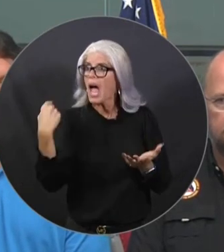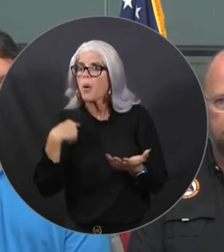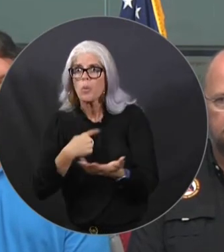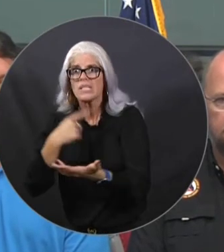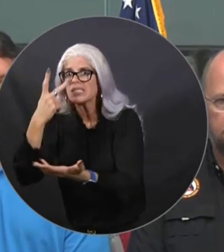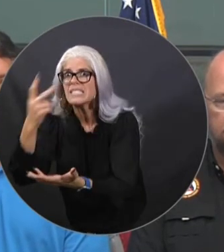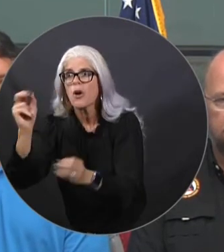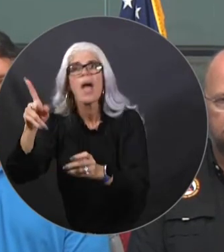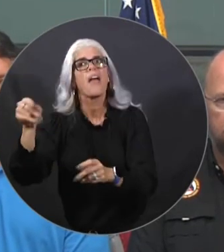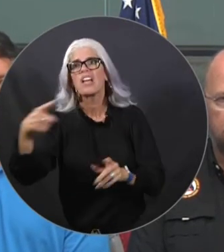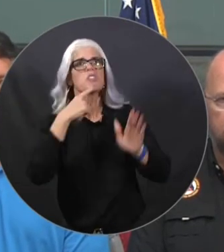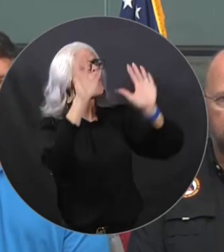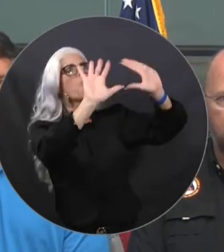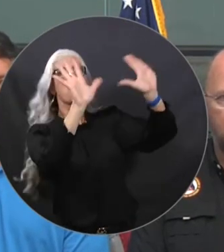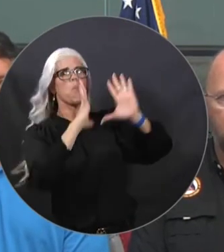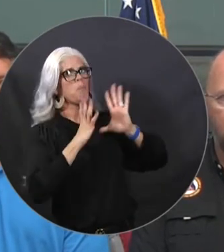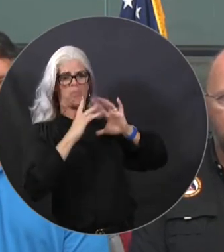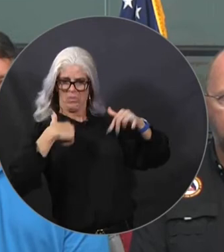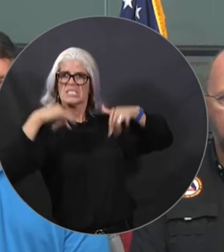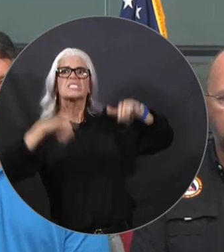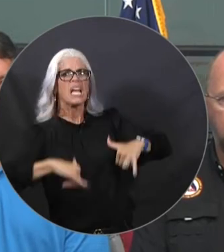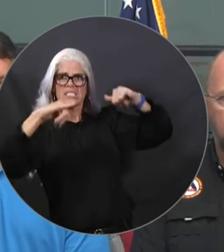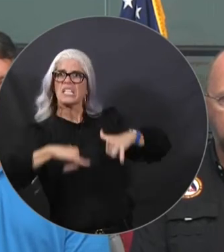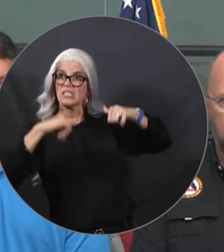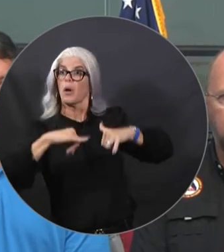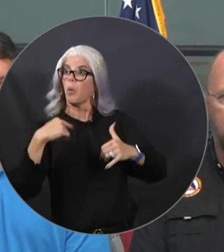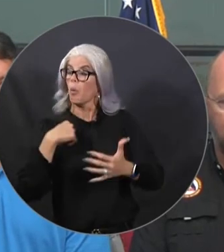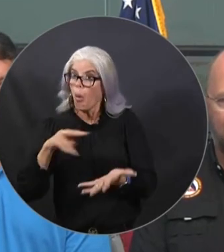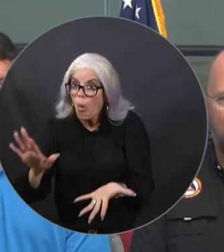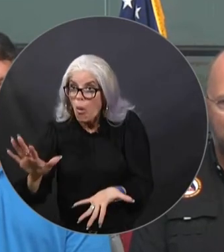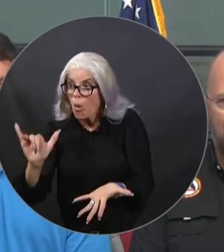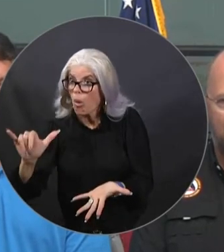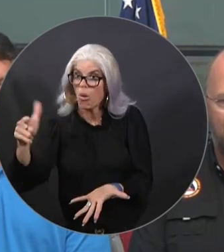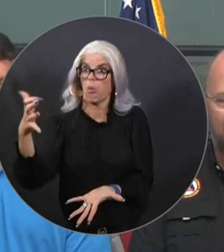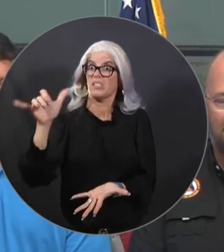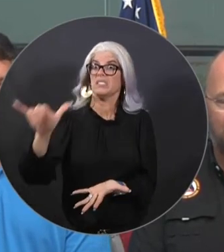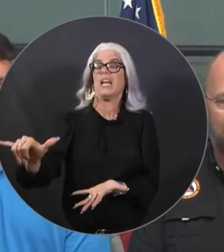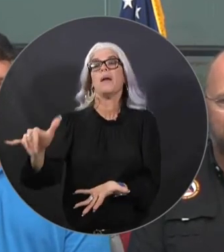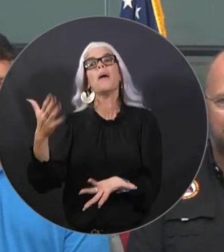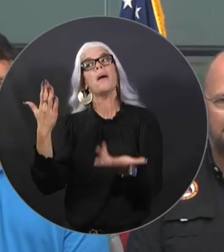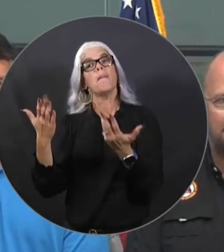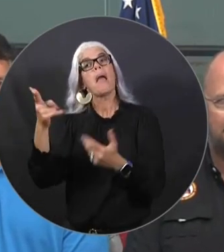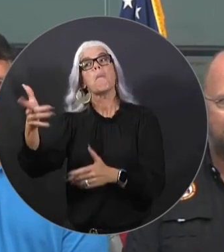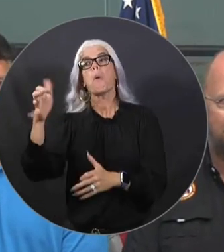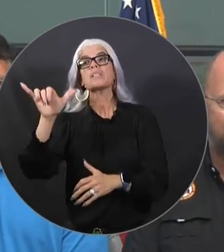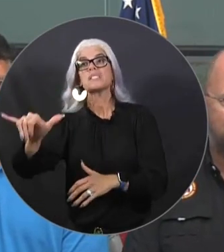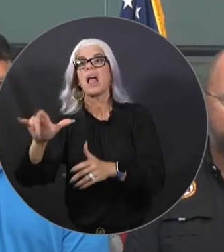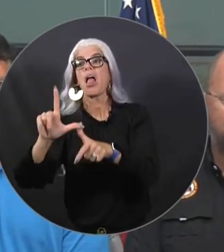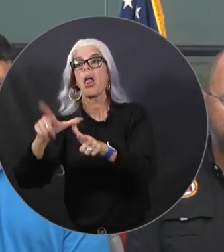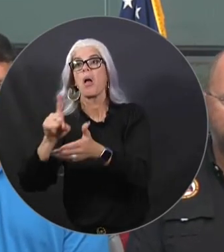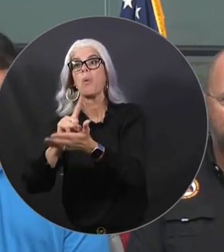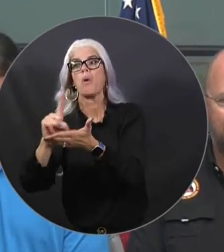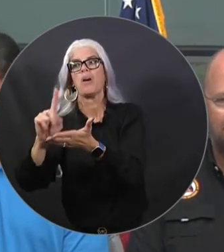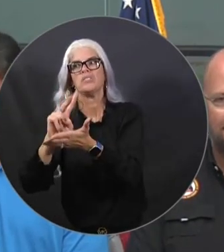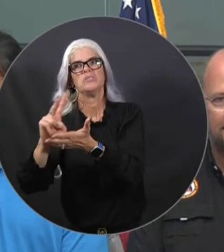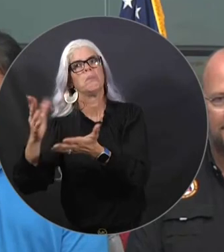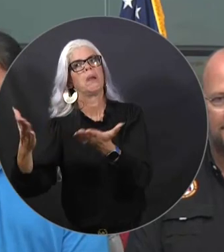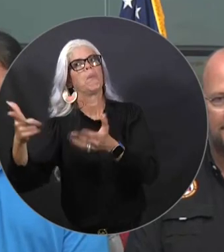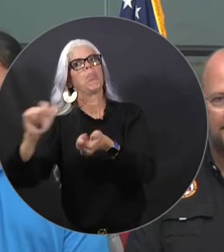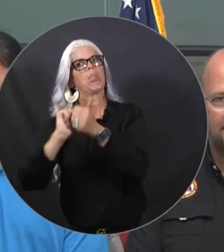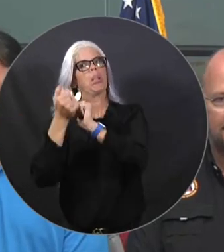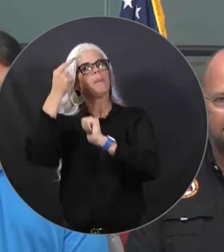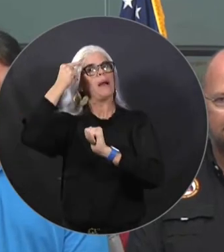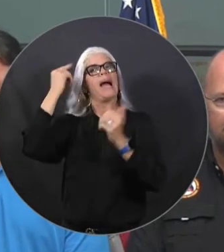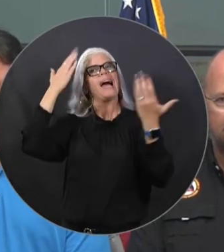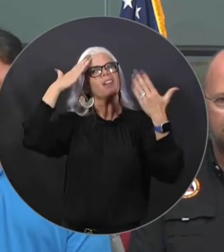know that is necessarily, they're going to want to do that over the long term, because if there's structural damage for some of the underlying services, it's just going to take